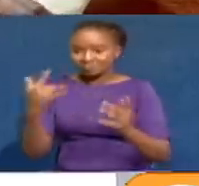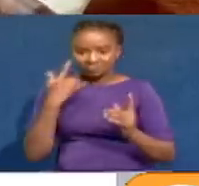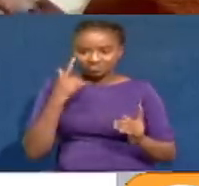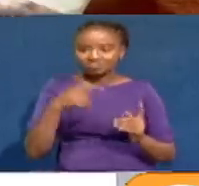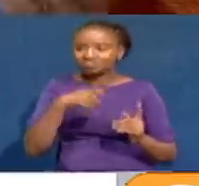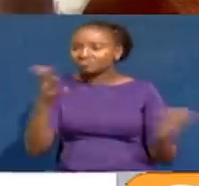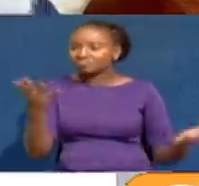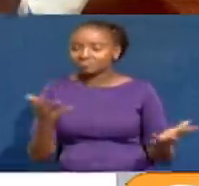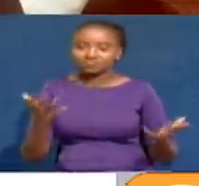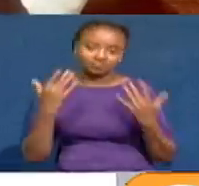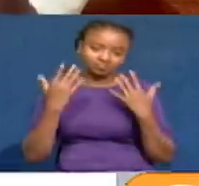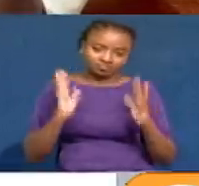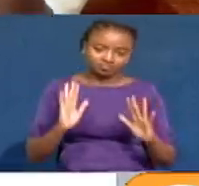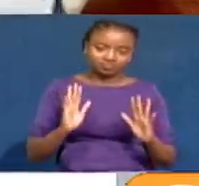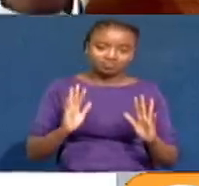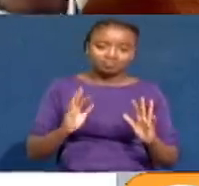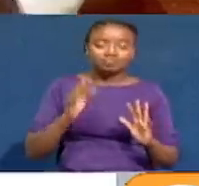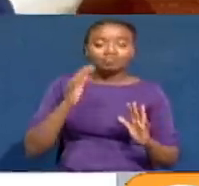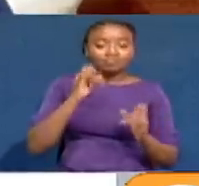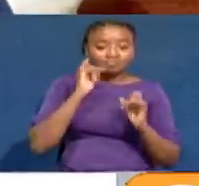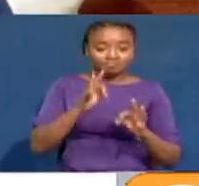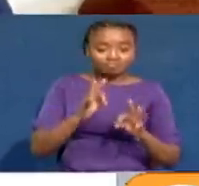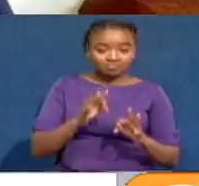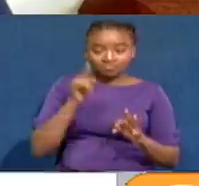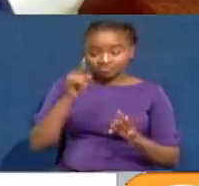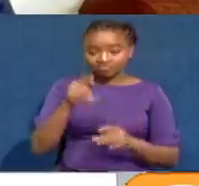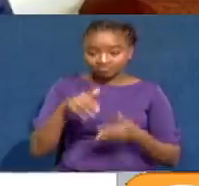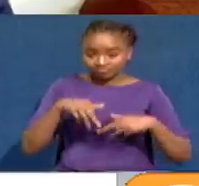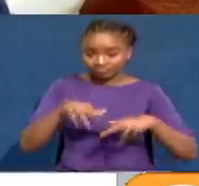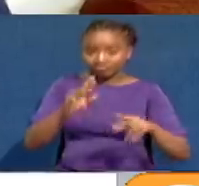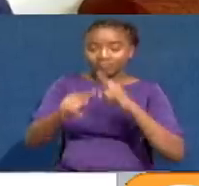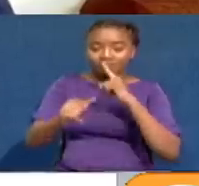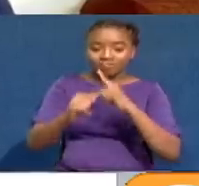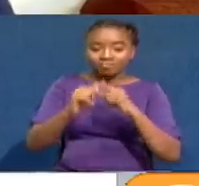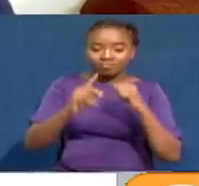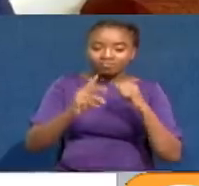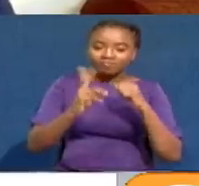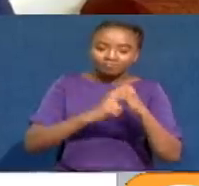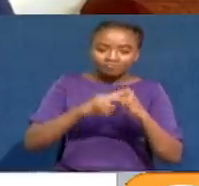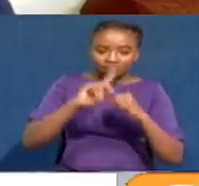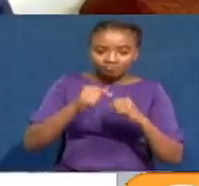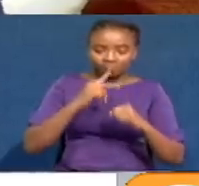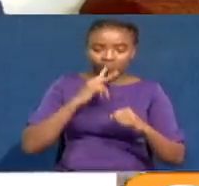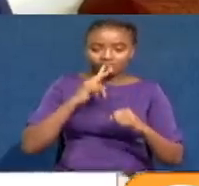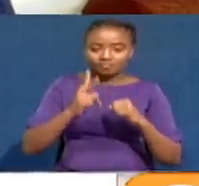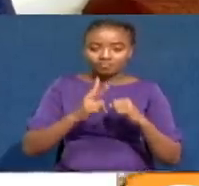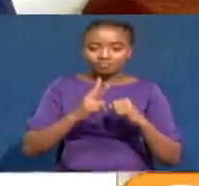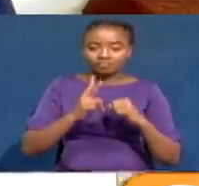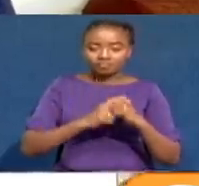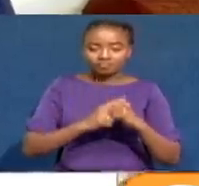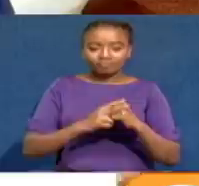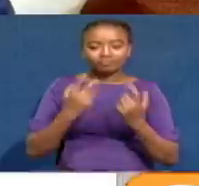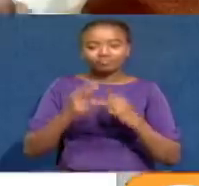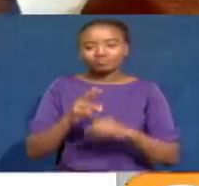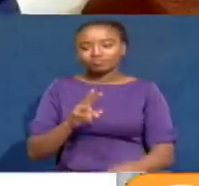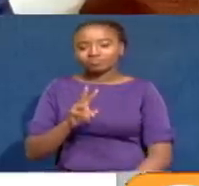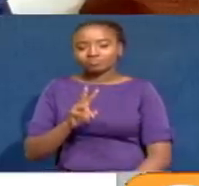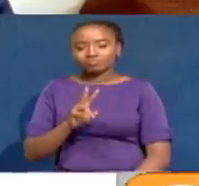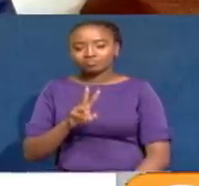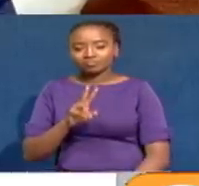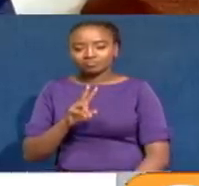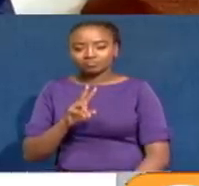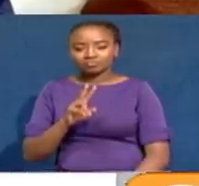where this money is. If we actually did double those roads, that is instead of 7,700, we actually do 15,000.